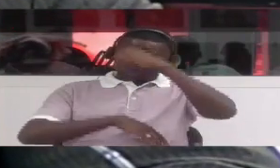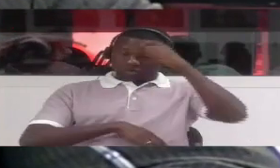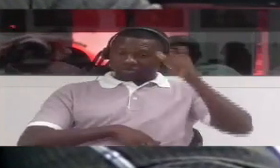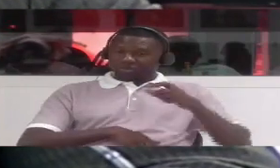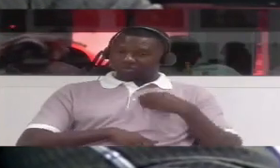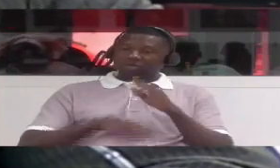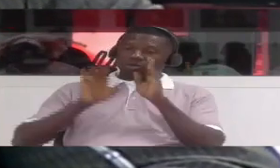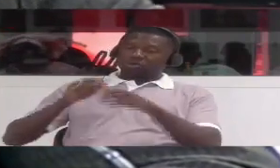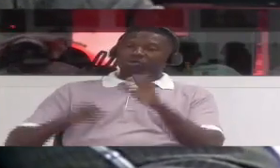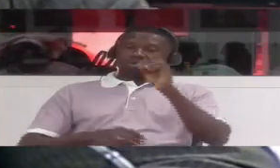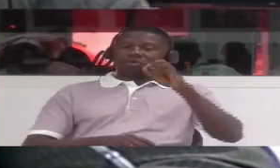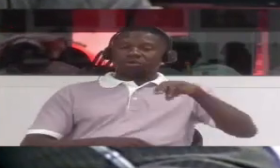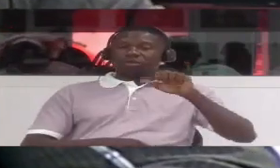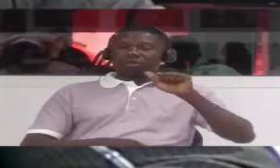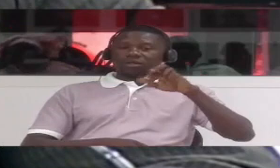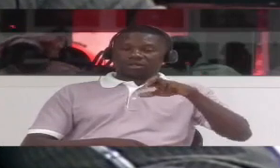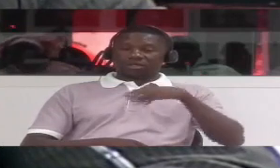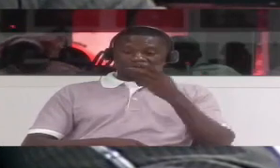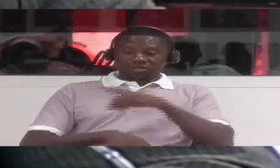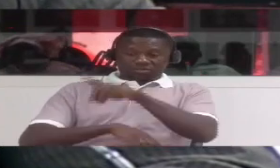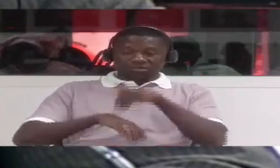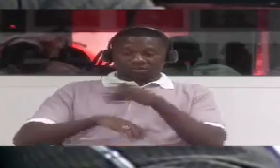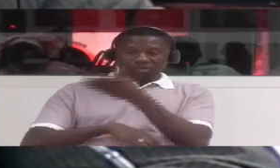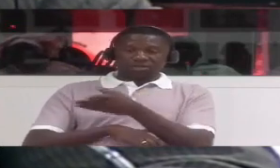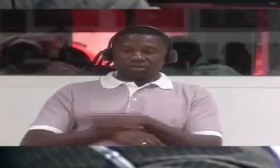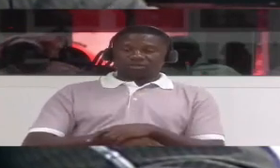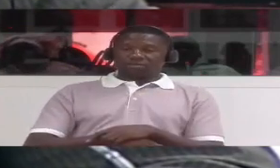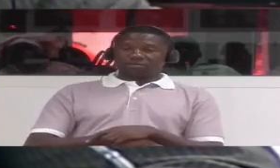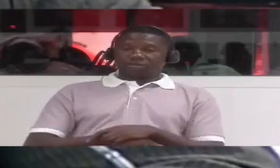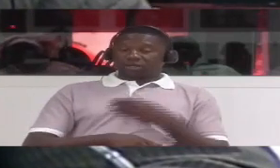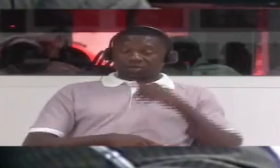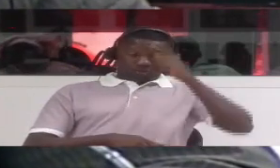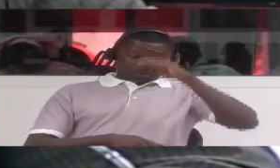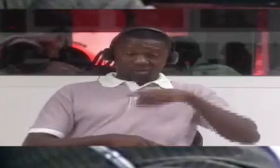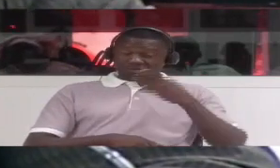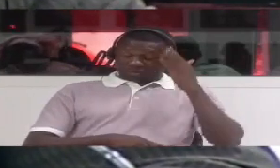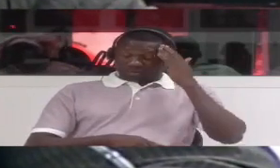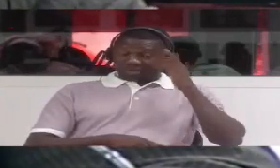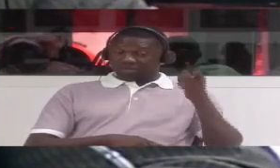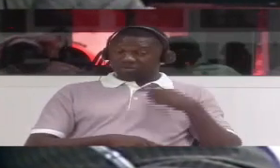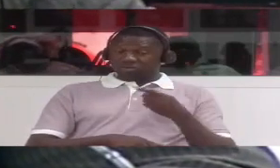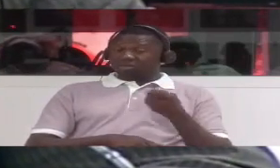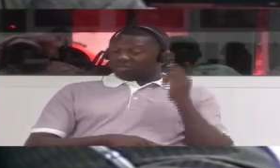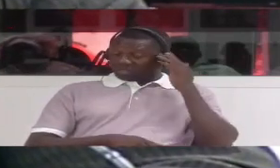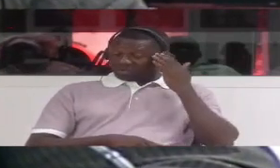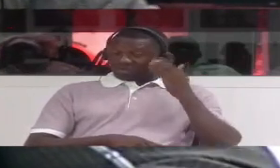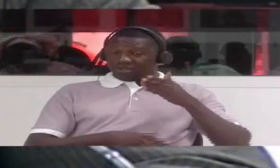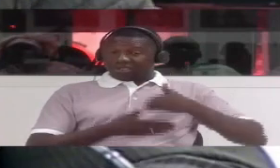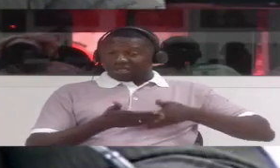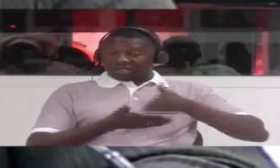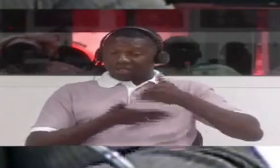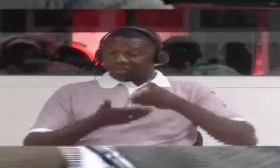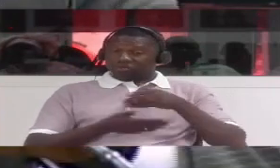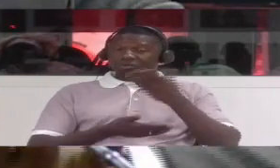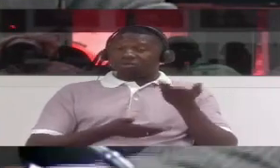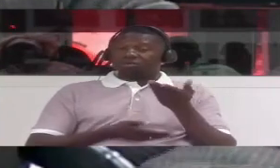that place. I didn't know the exact. So apparently, the police and whoever they knew the direction where he lived. So